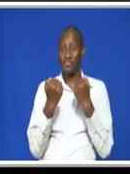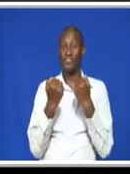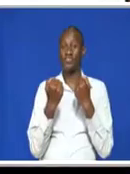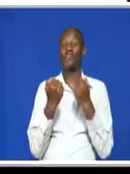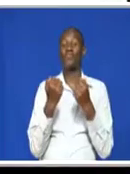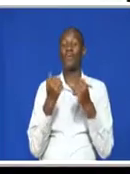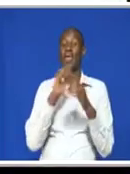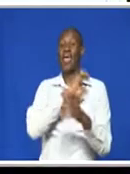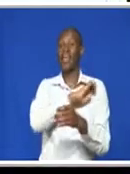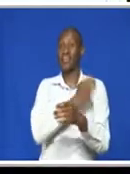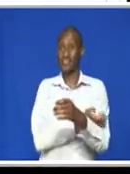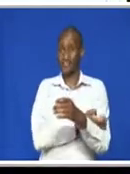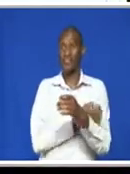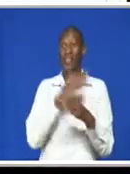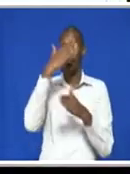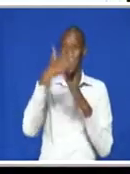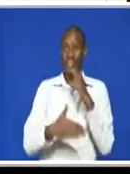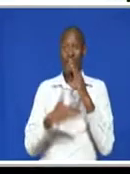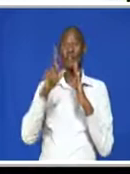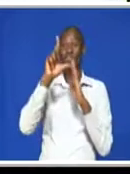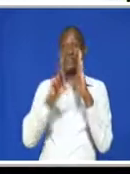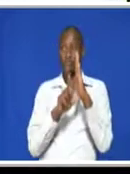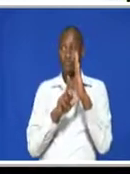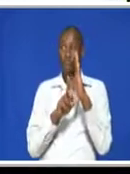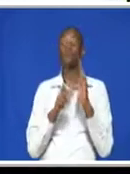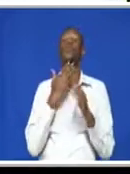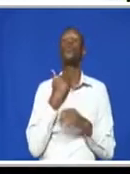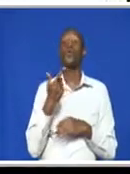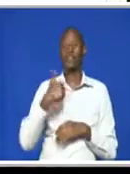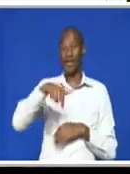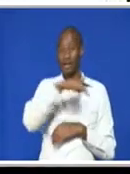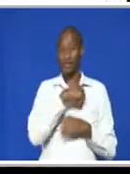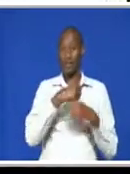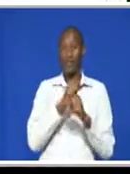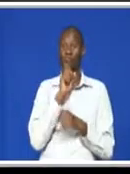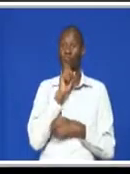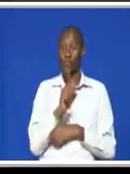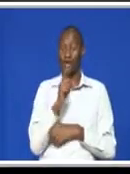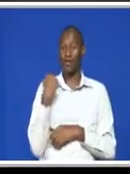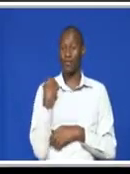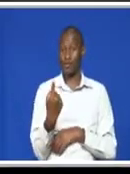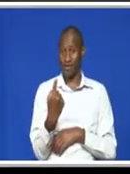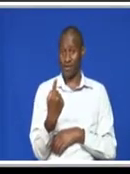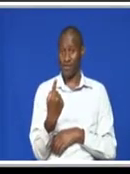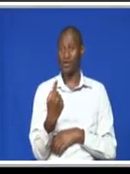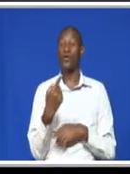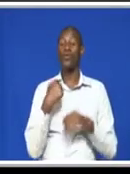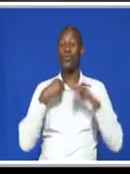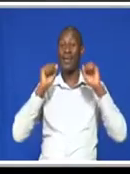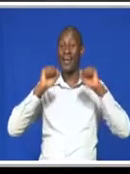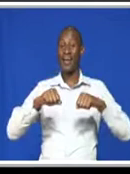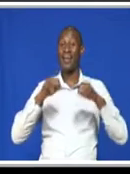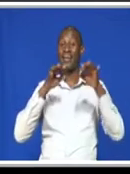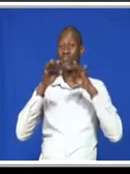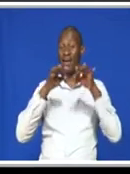energy. By the end of the lesson, I want us to ensure that, number 1, we can define